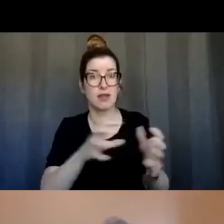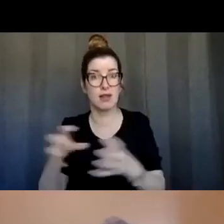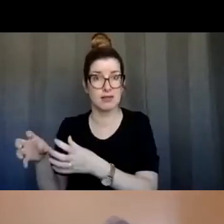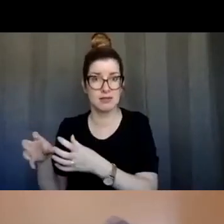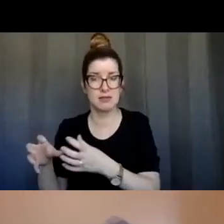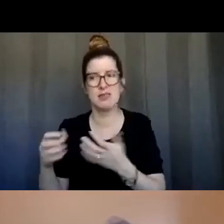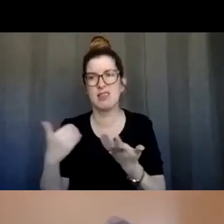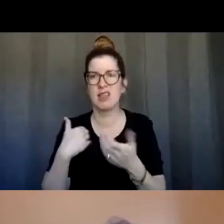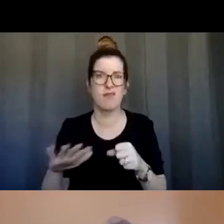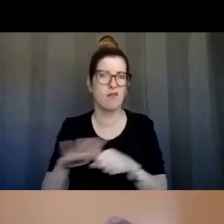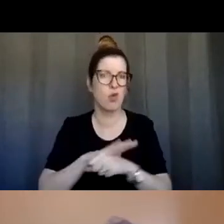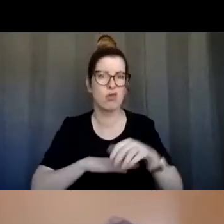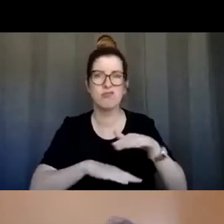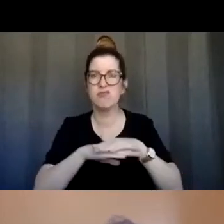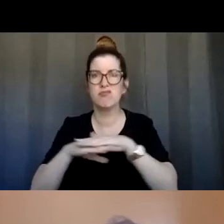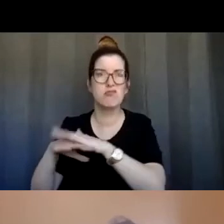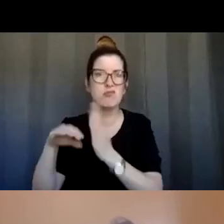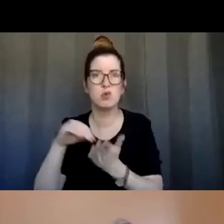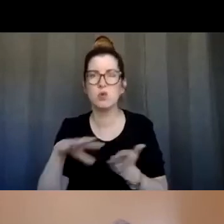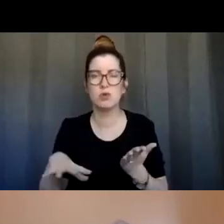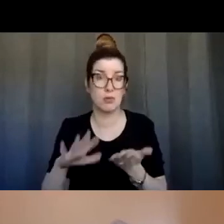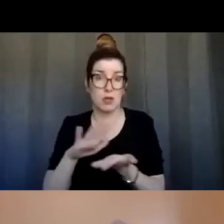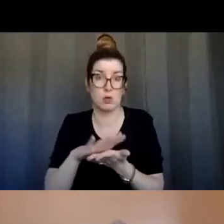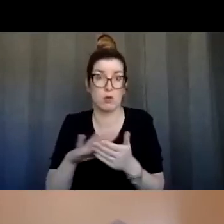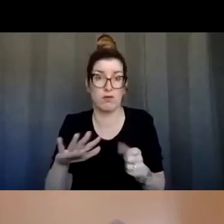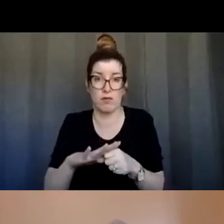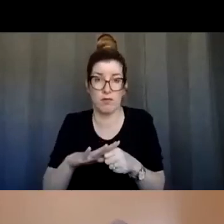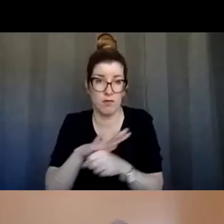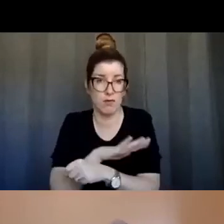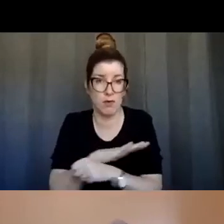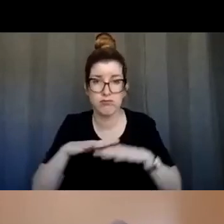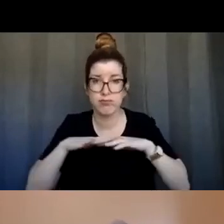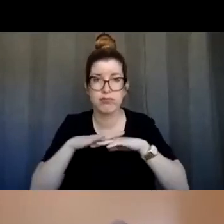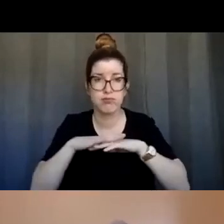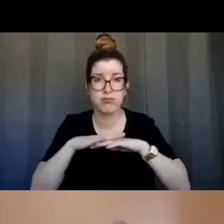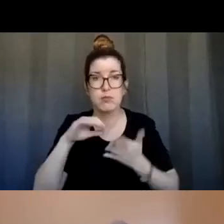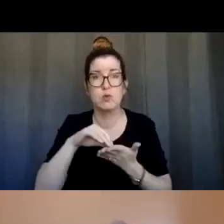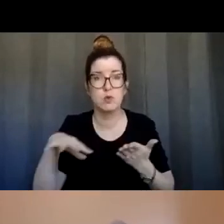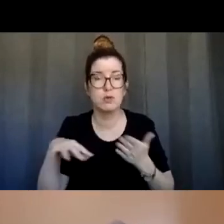had the full capacity of students. The whole school was filled with students.